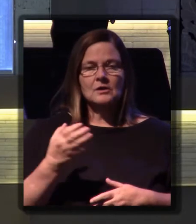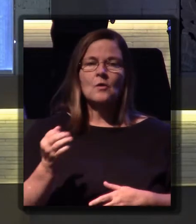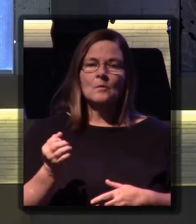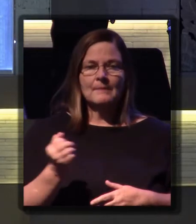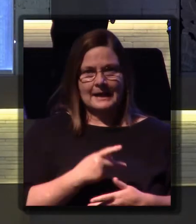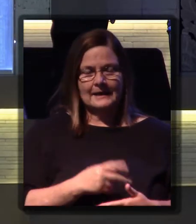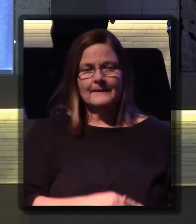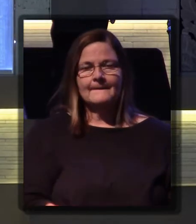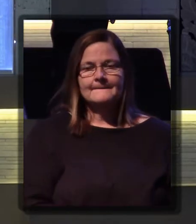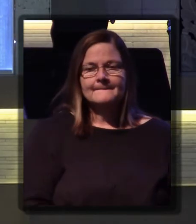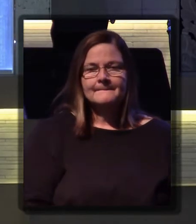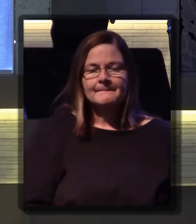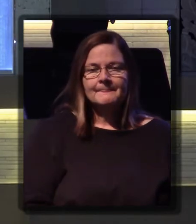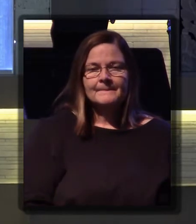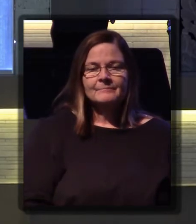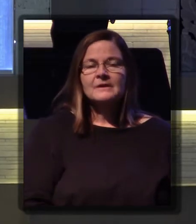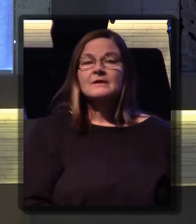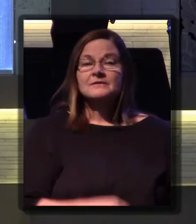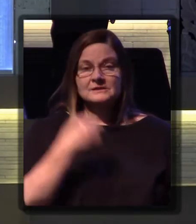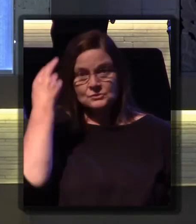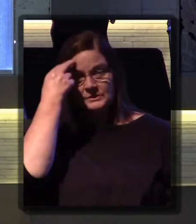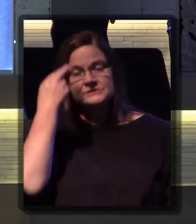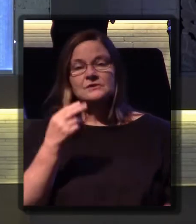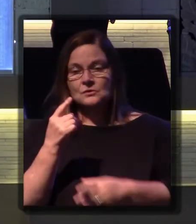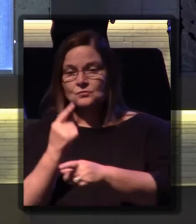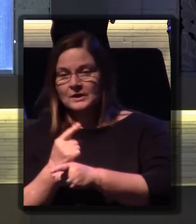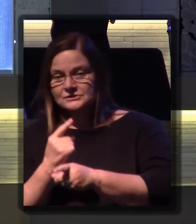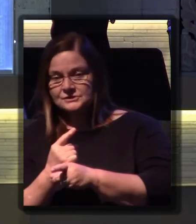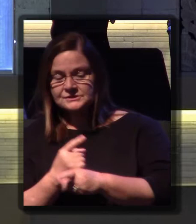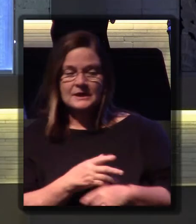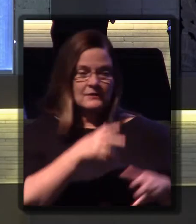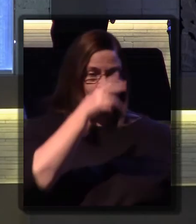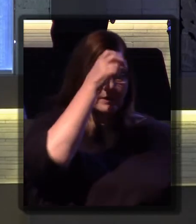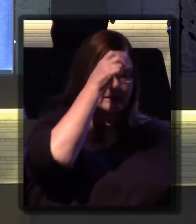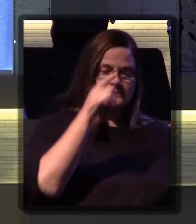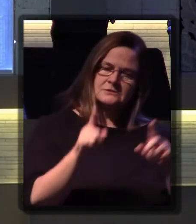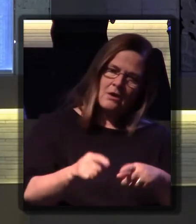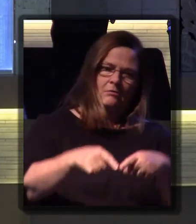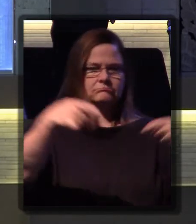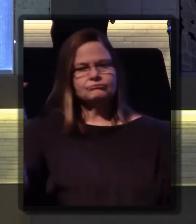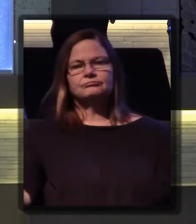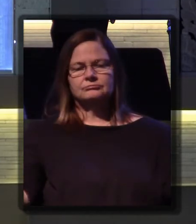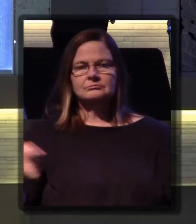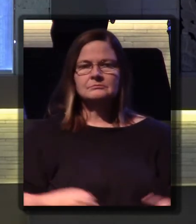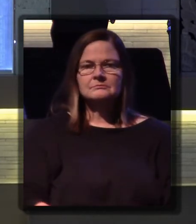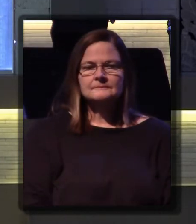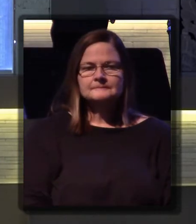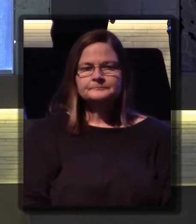"Naked I came from my mother's womb, and naked I shall return there." Friends, this is why the righteous and the